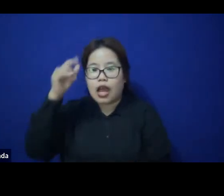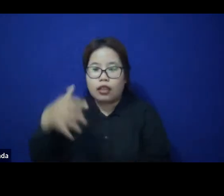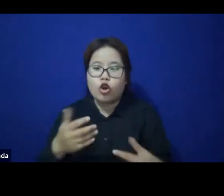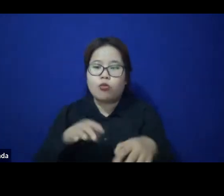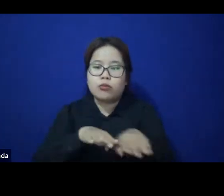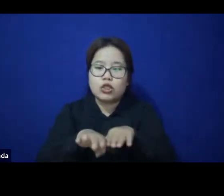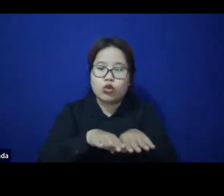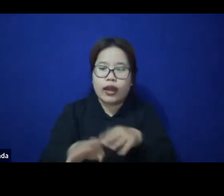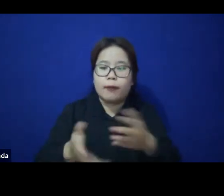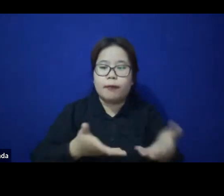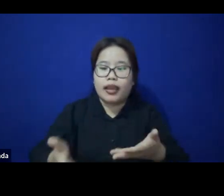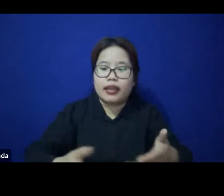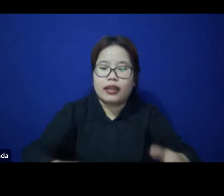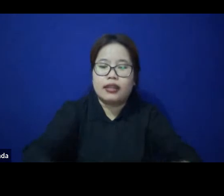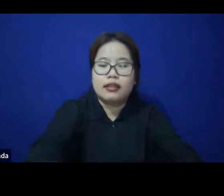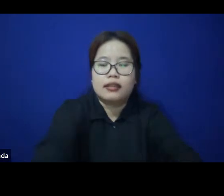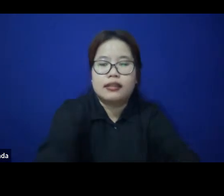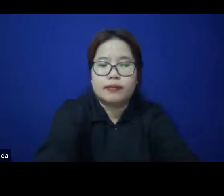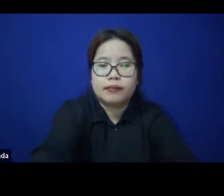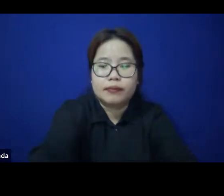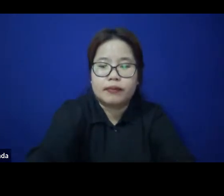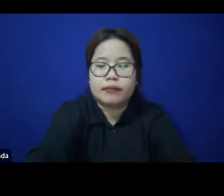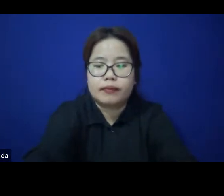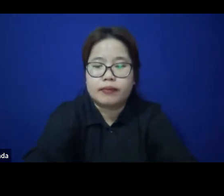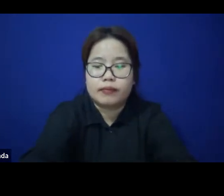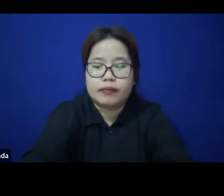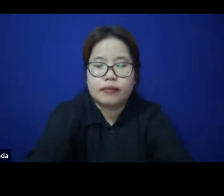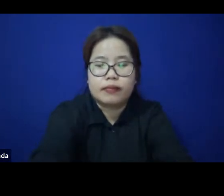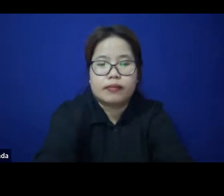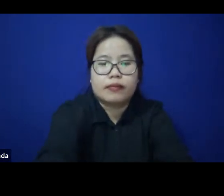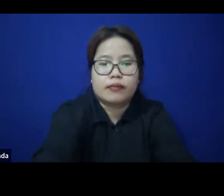her, even when there is the best intention.